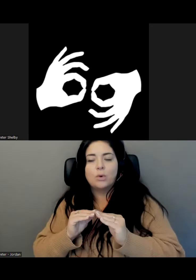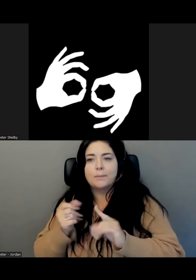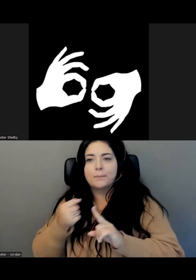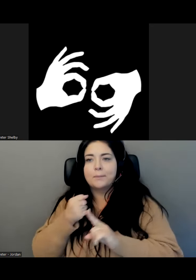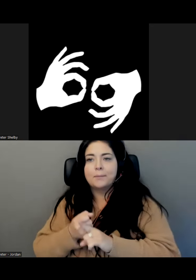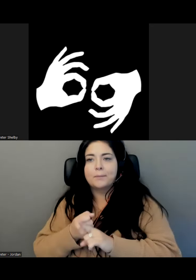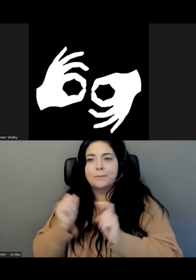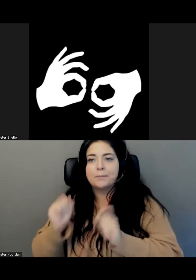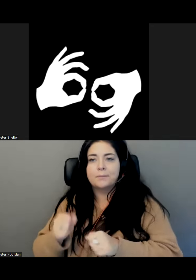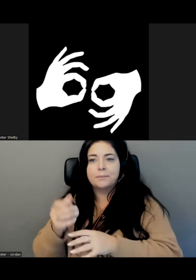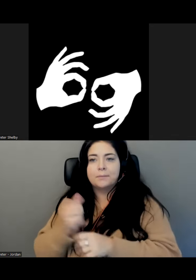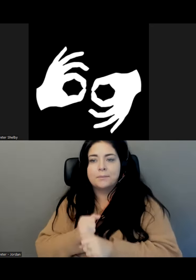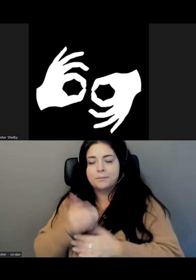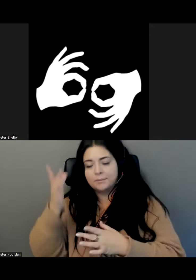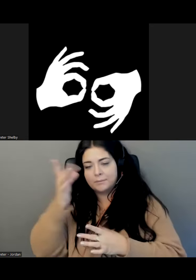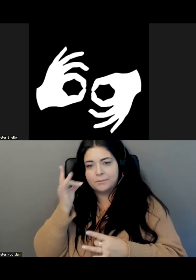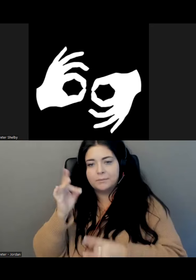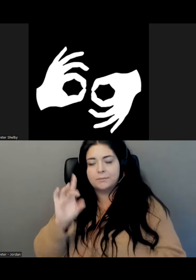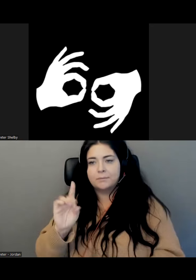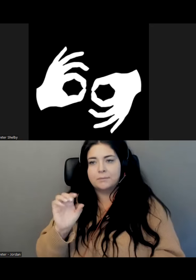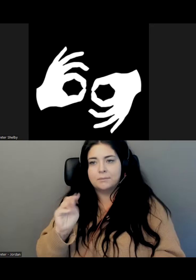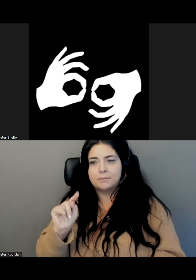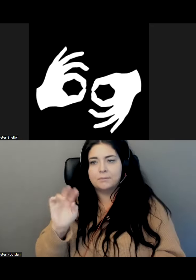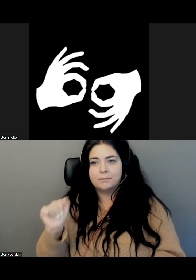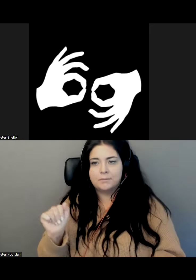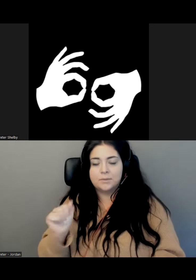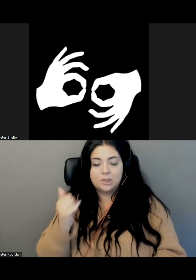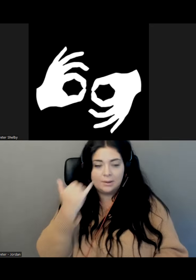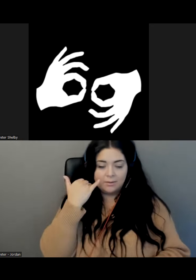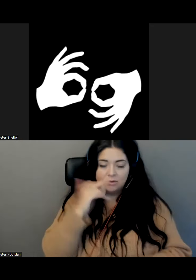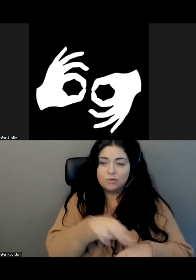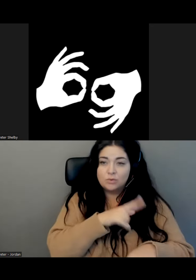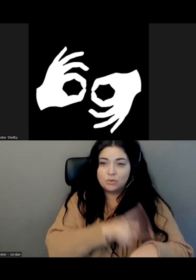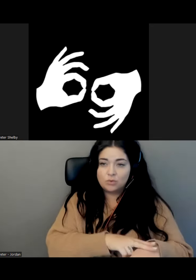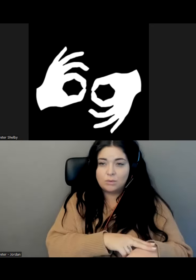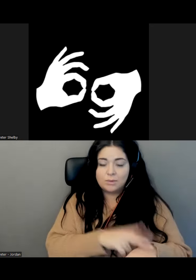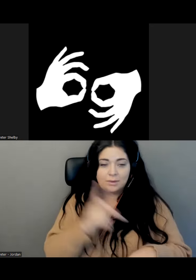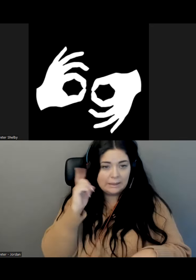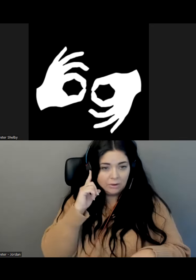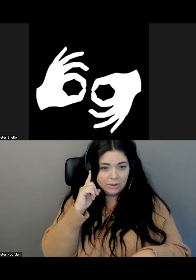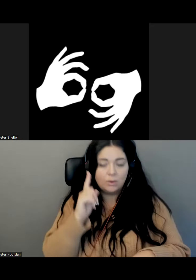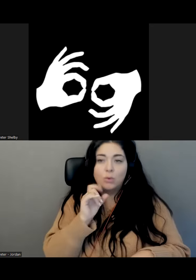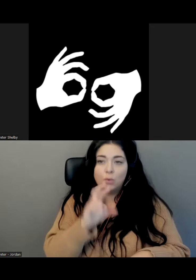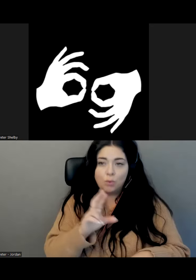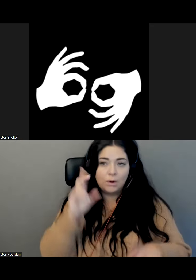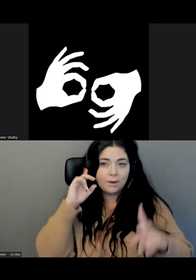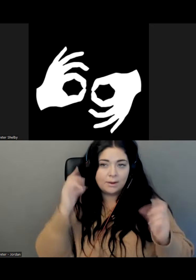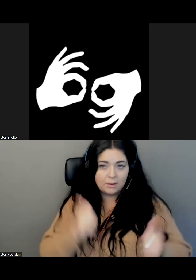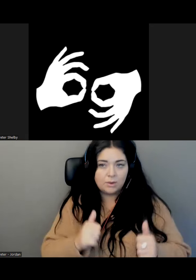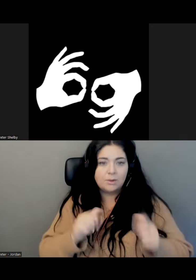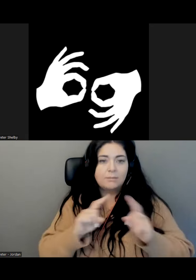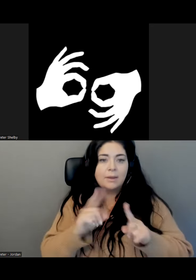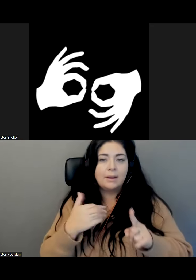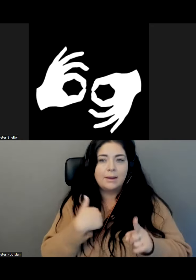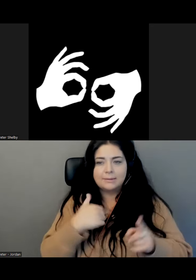dementia in comparison to someone with normal hearing or even hearing loss, but treated with hearing devices.